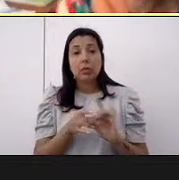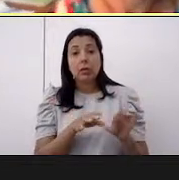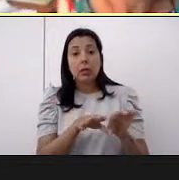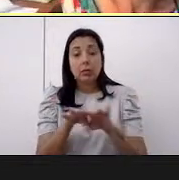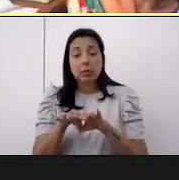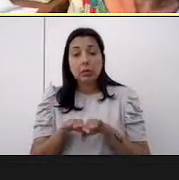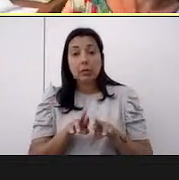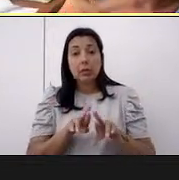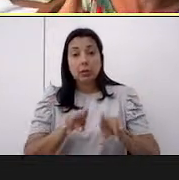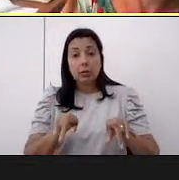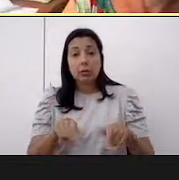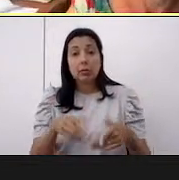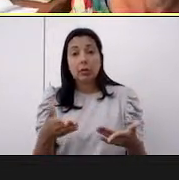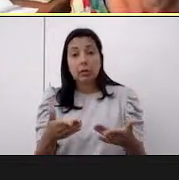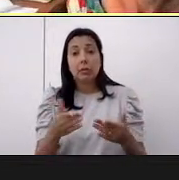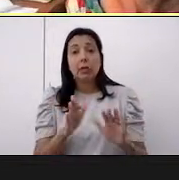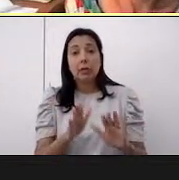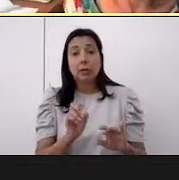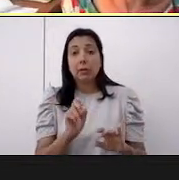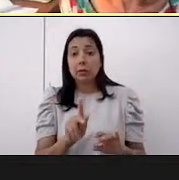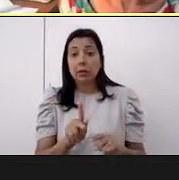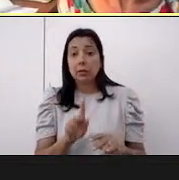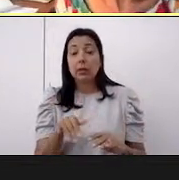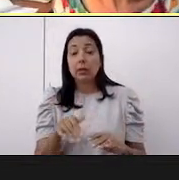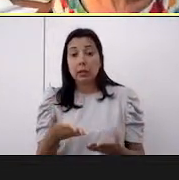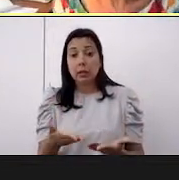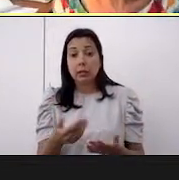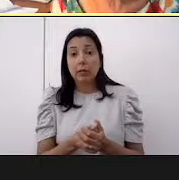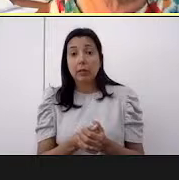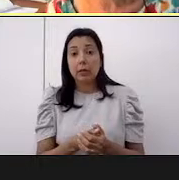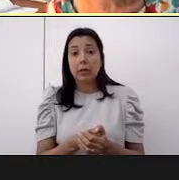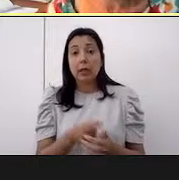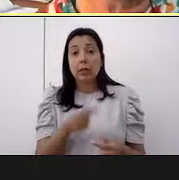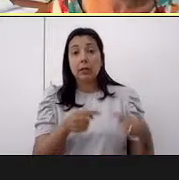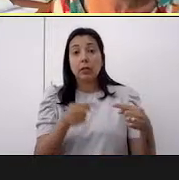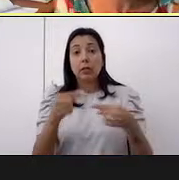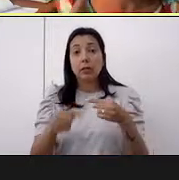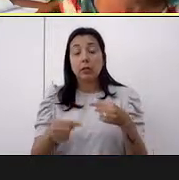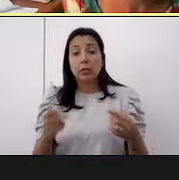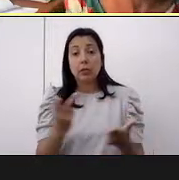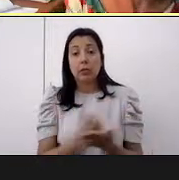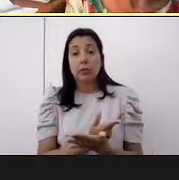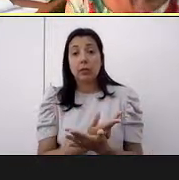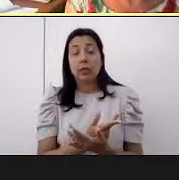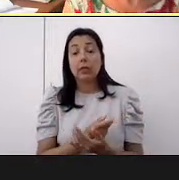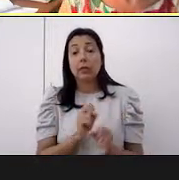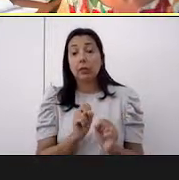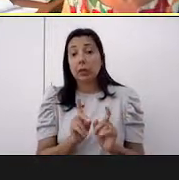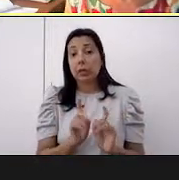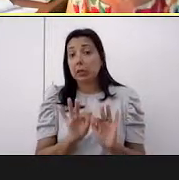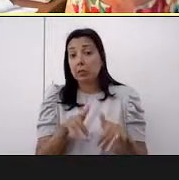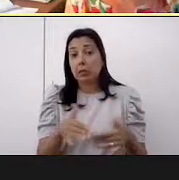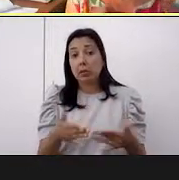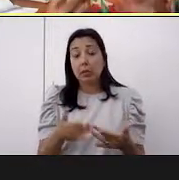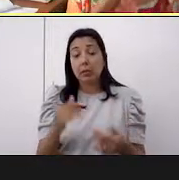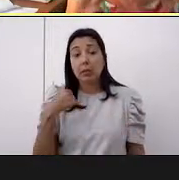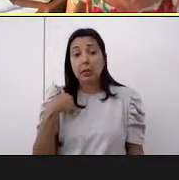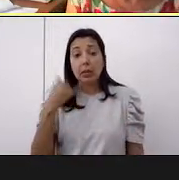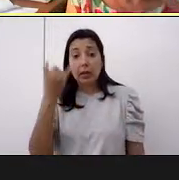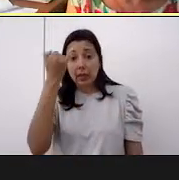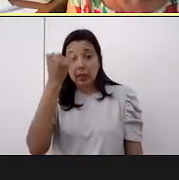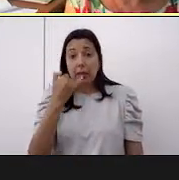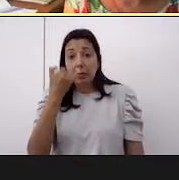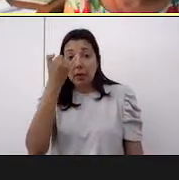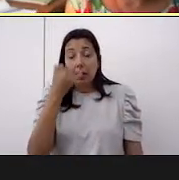That's it. That's the discourse which is taken, at least. So this is the picture of how I